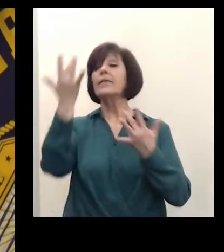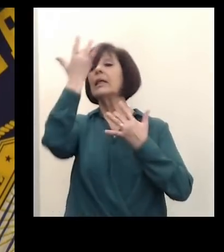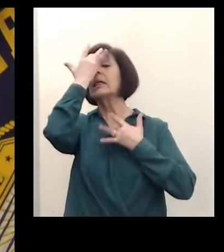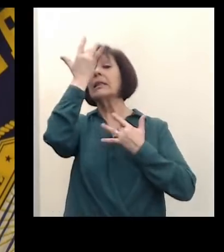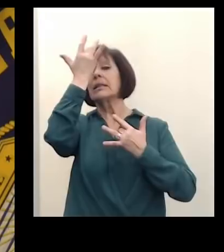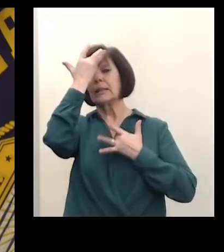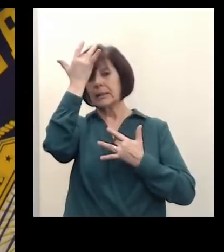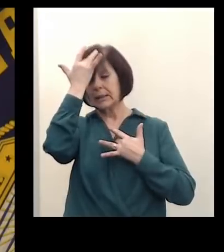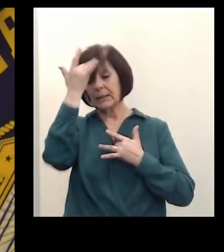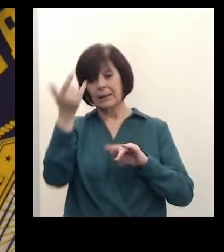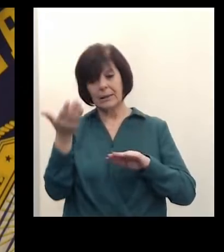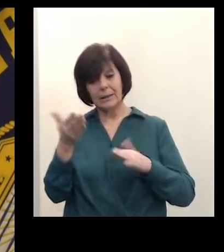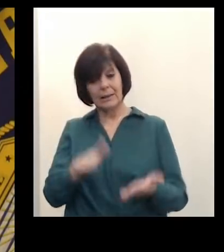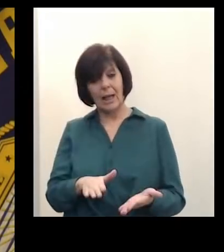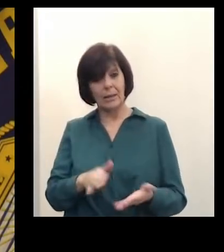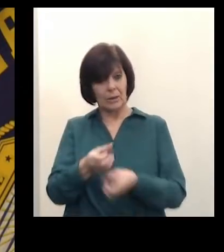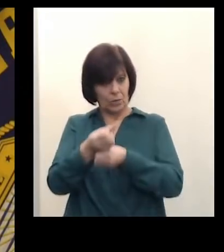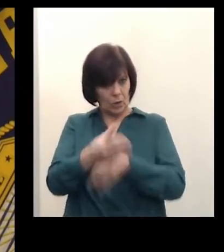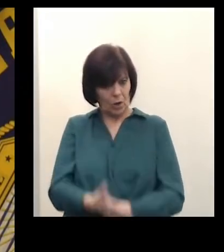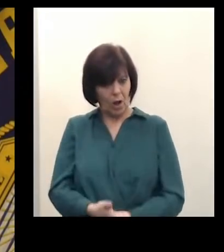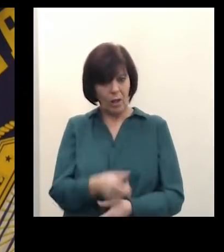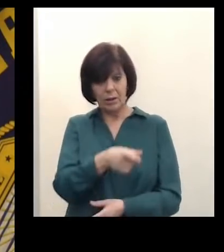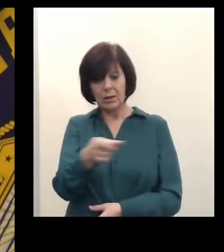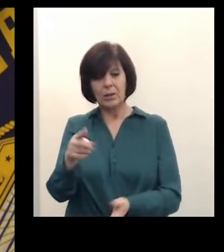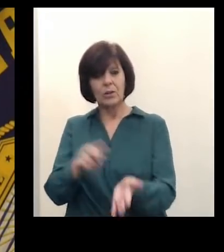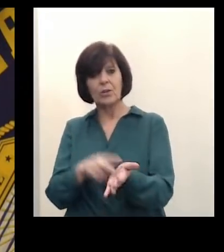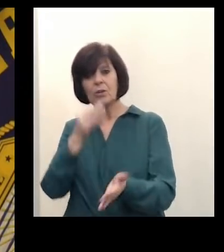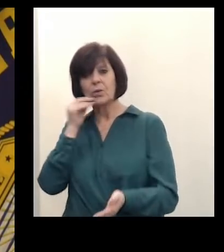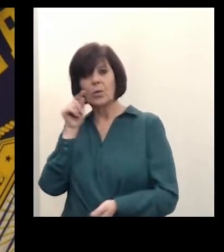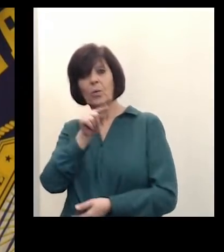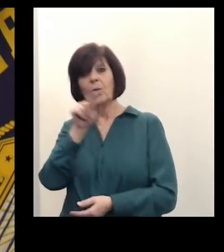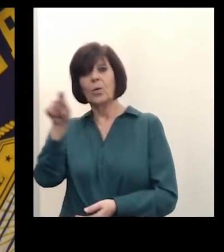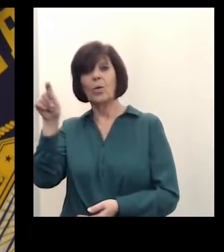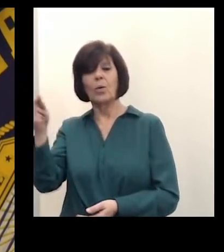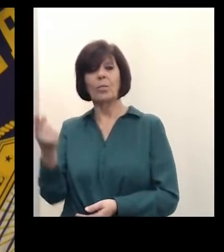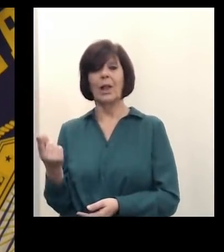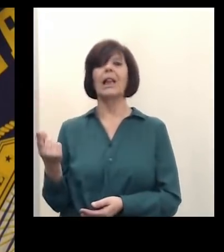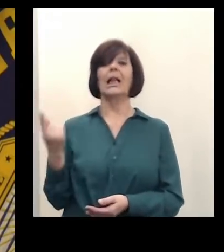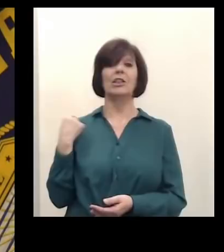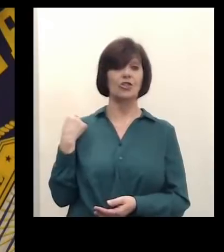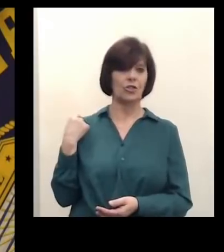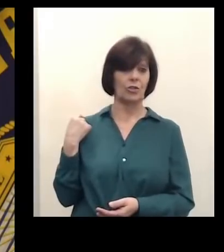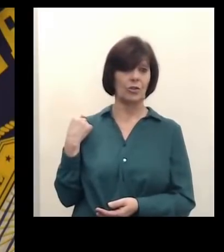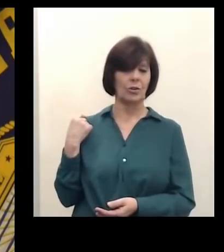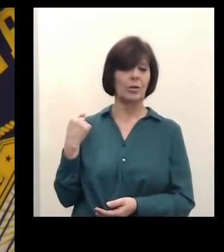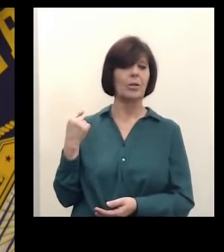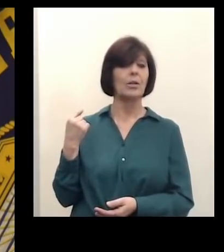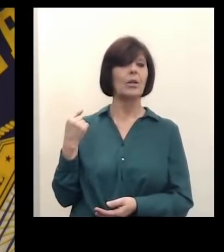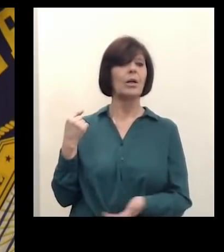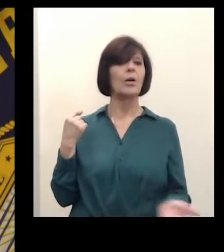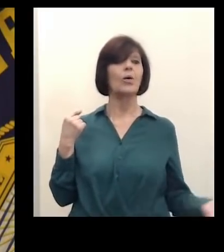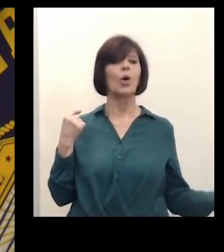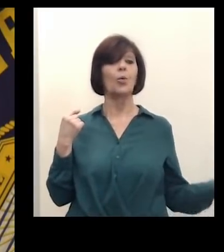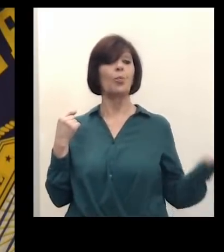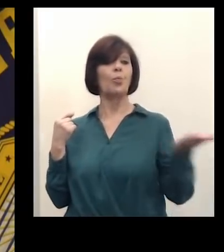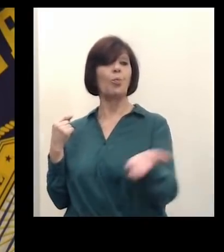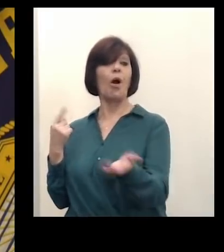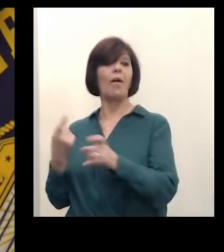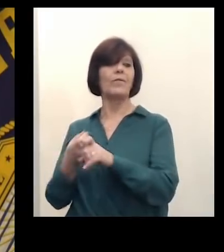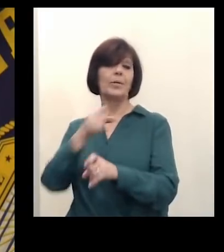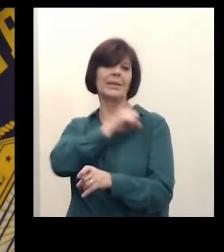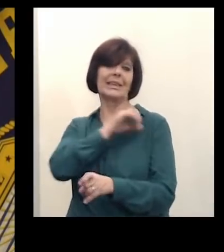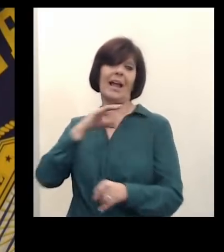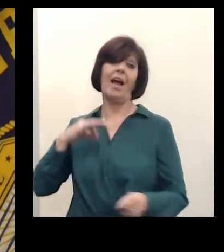and deaths that were caused among nursing home patients last year were brought in by the staff who